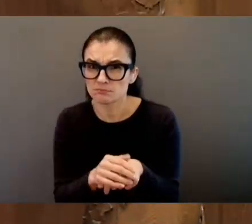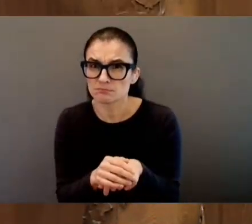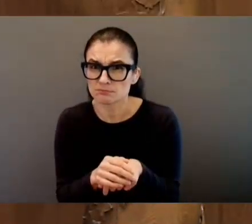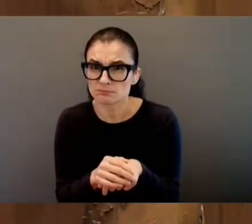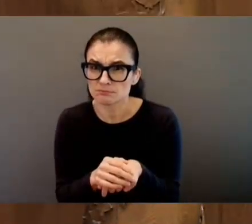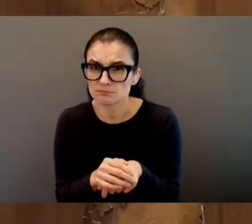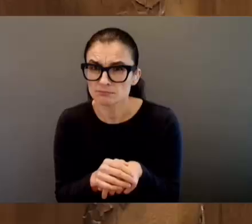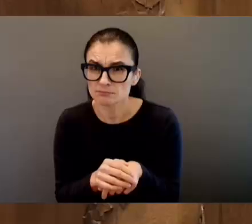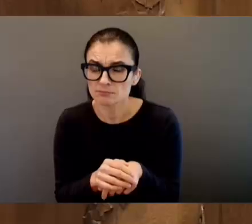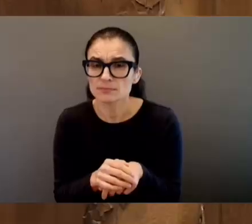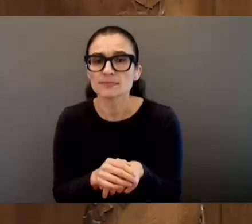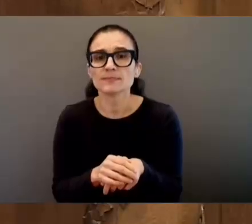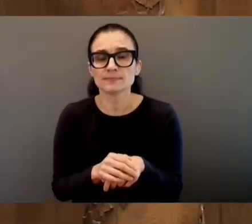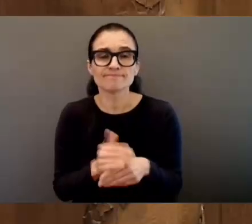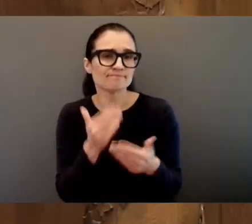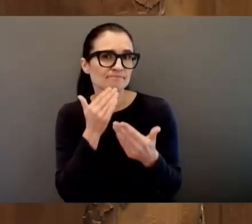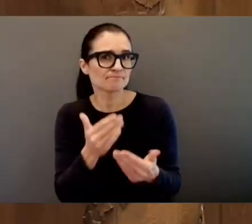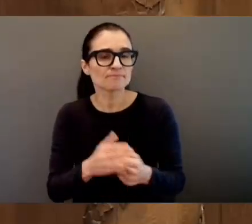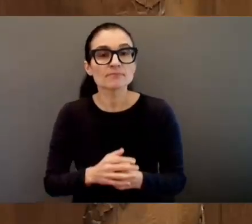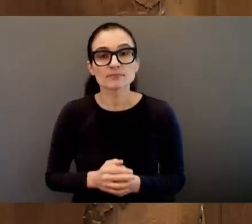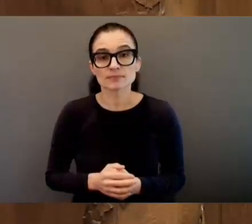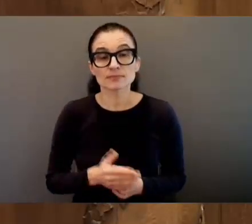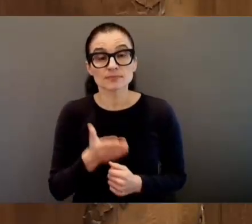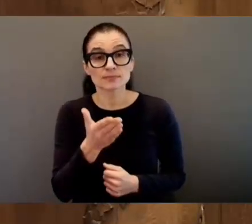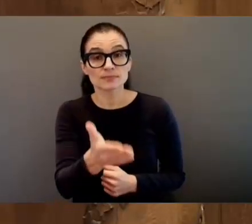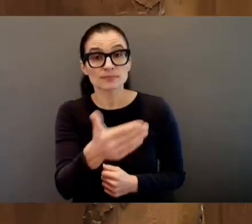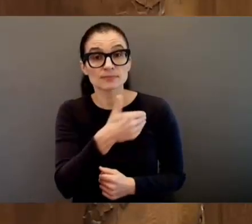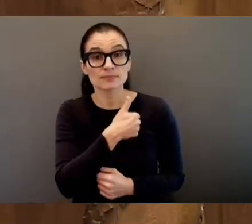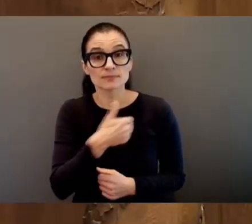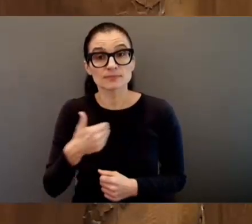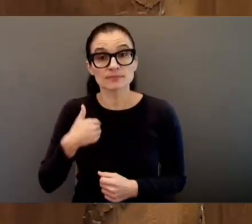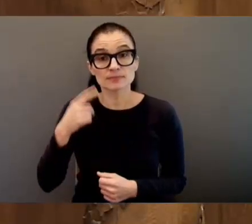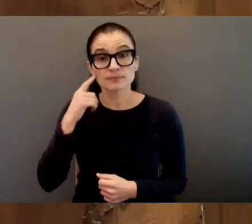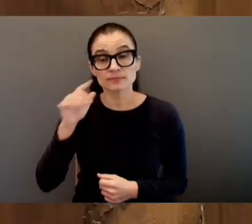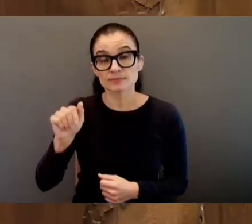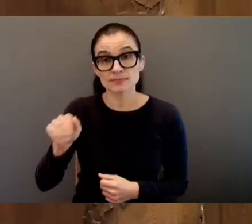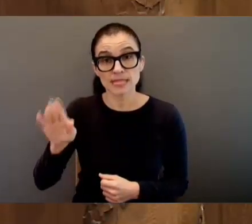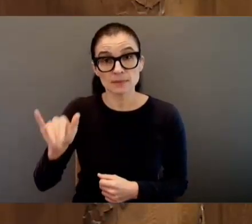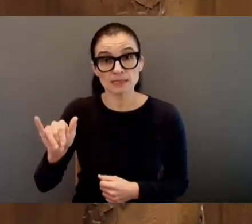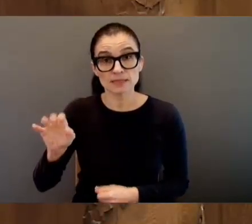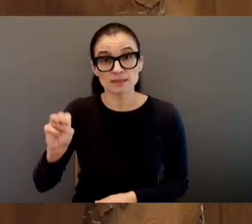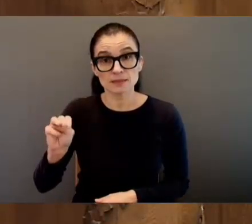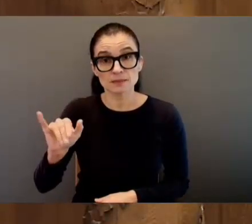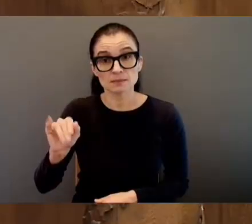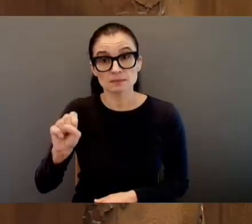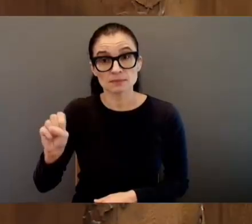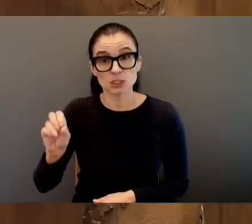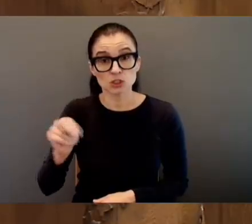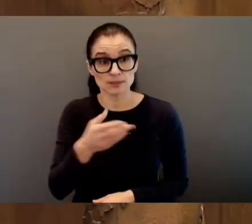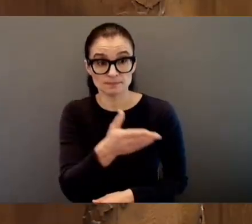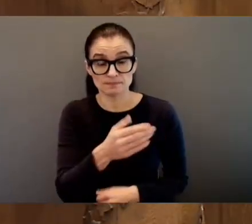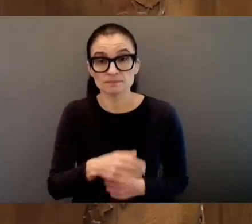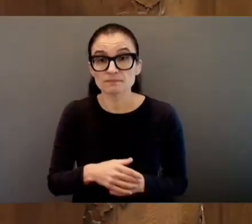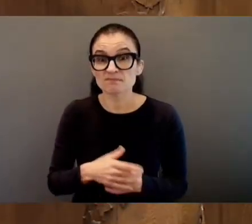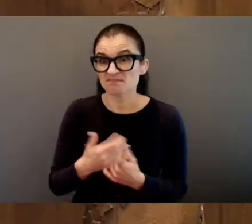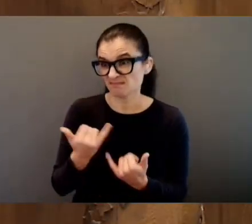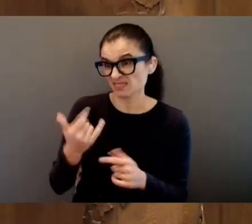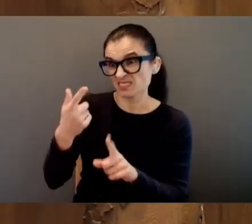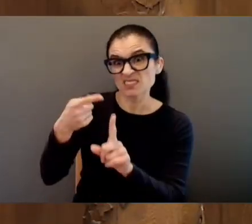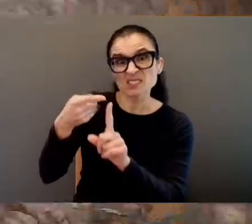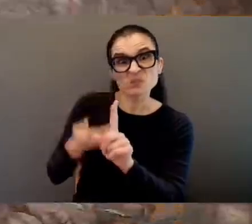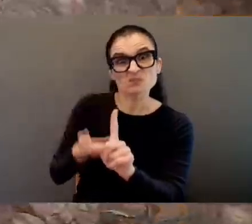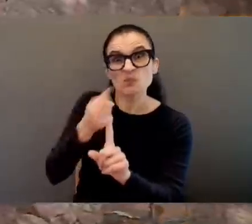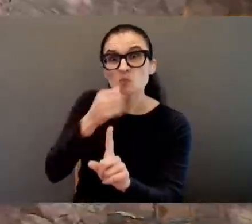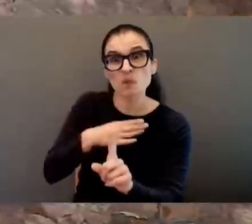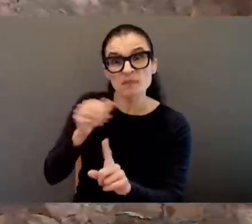Member for Abbotsford Mission. Mr. Speaker, a woman in Abbotsford is now facing 13 sex offense